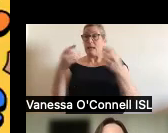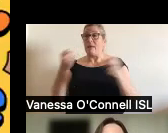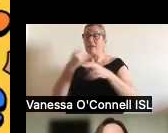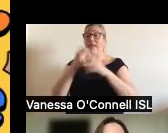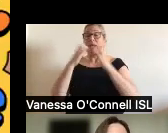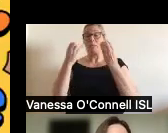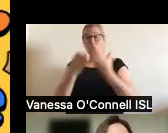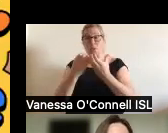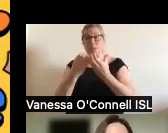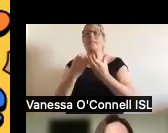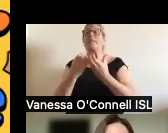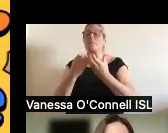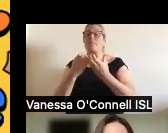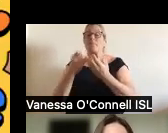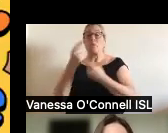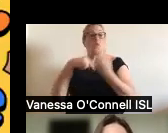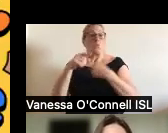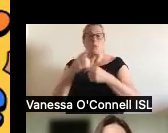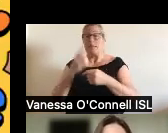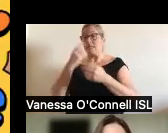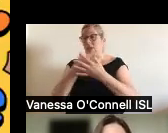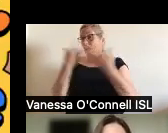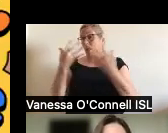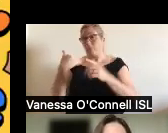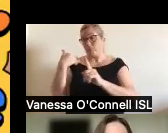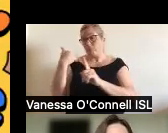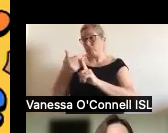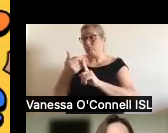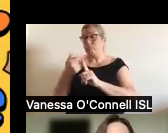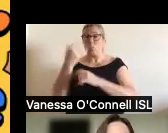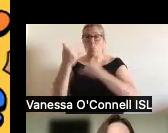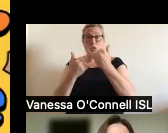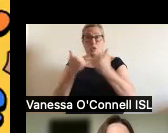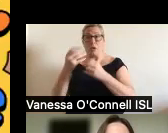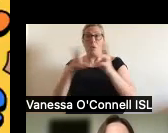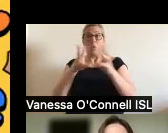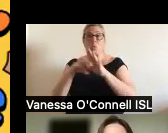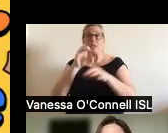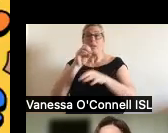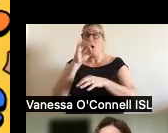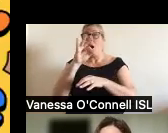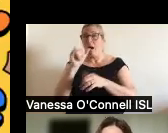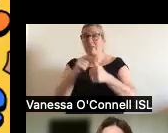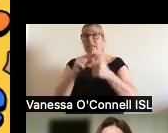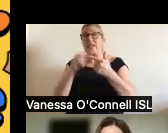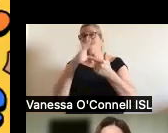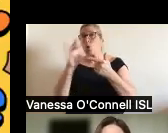So we've done a good few of them now over the last year. We worked with Offaly, Cork, Limerick.